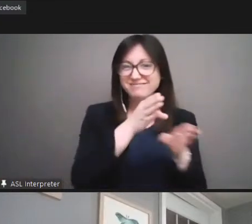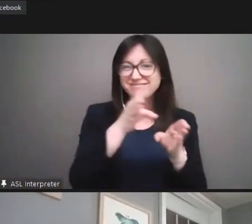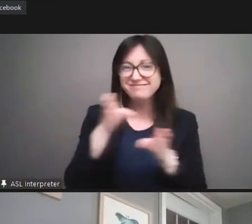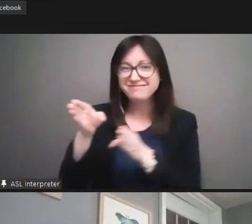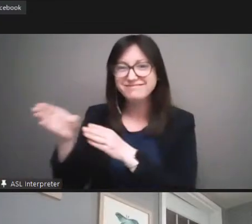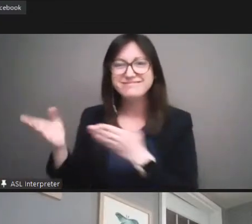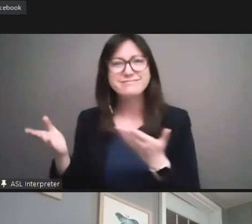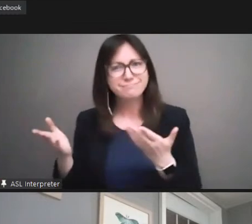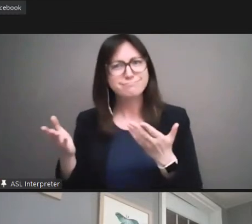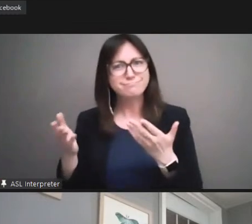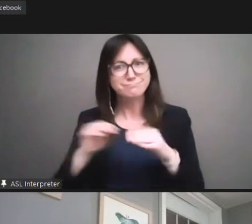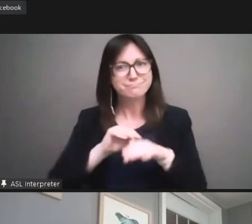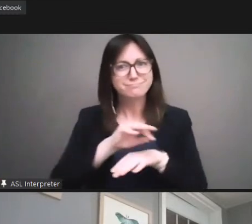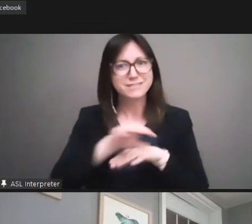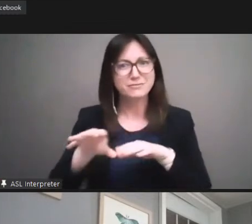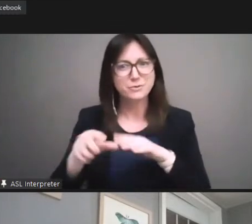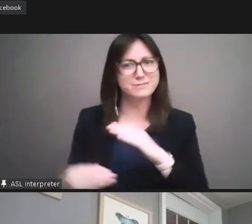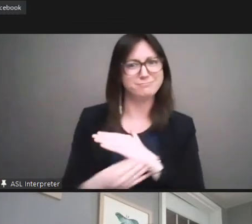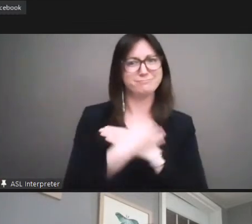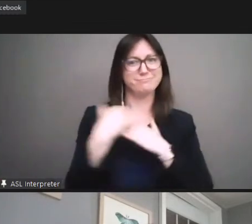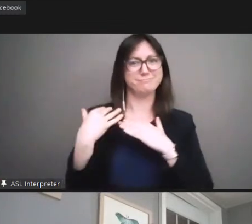also some of the same.